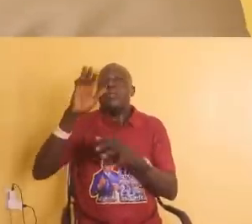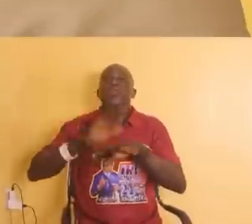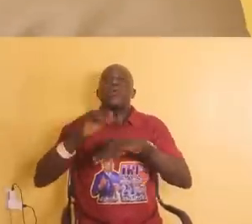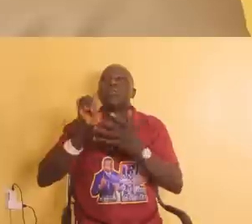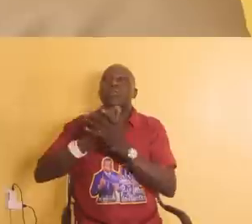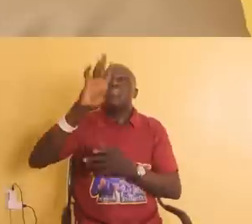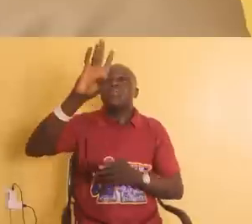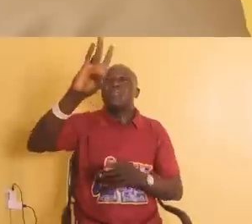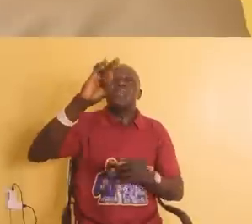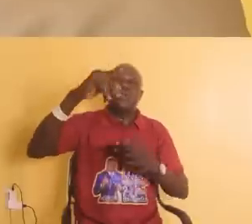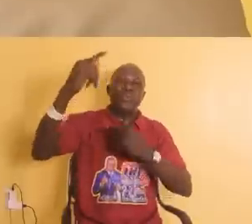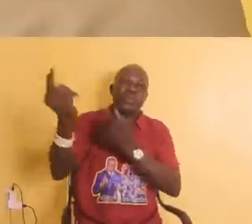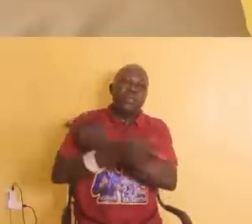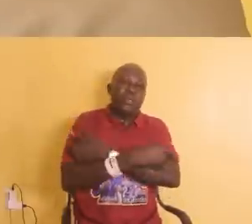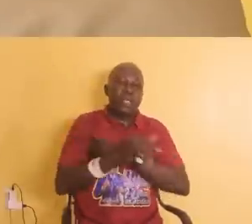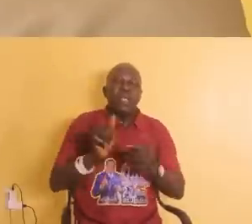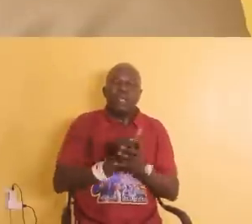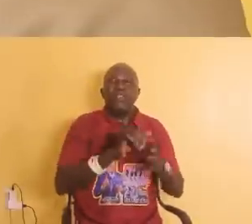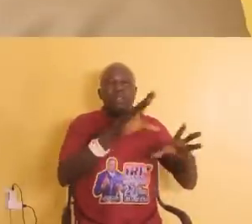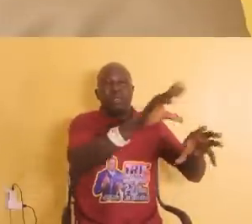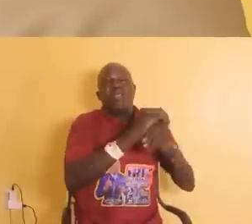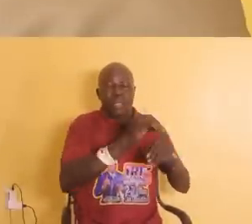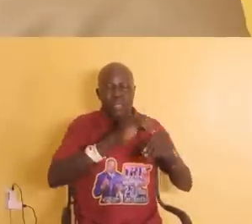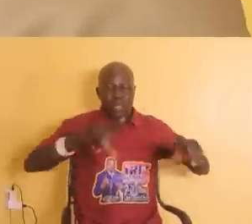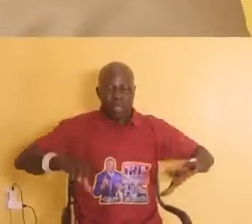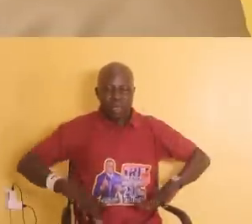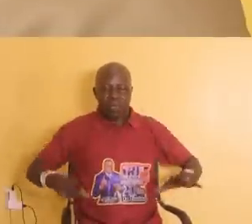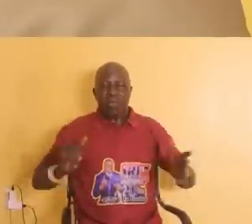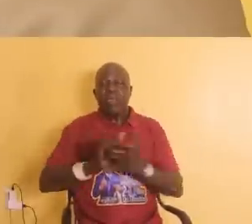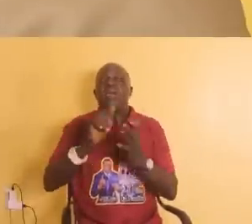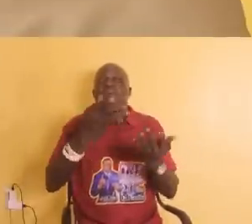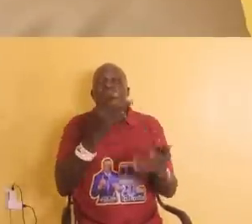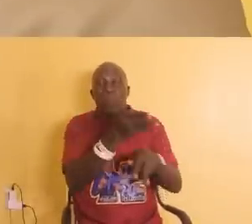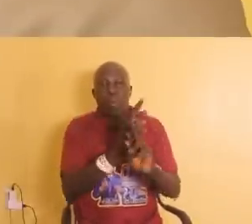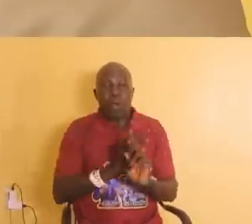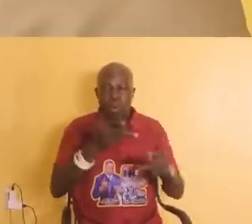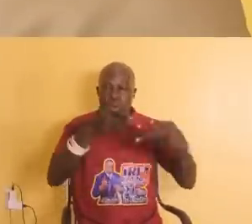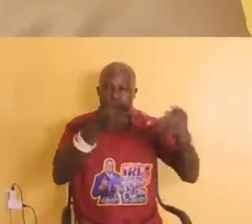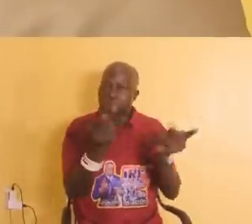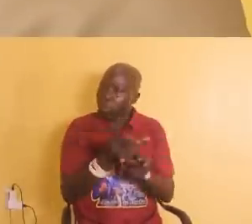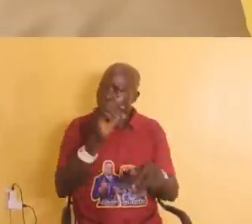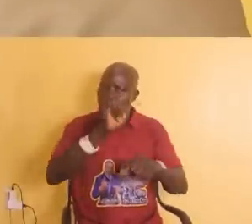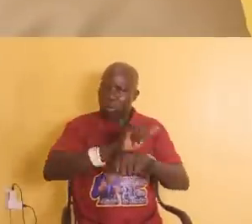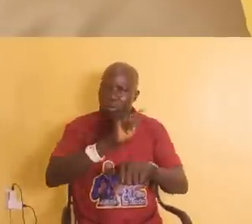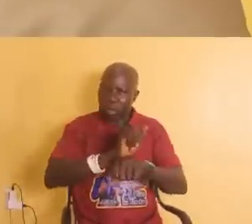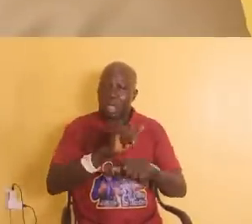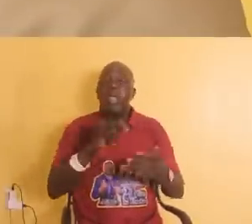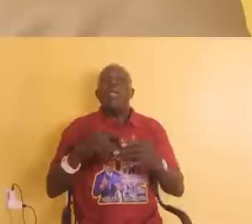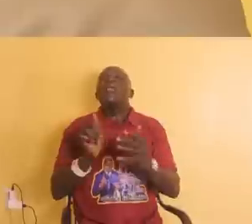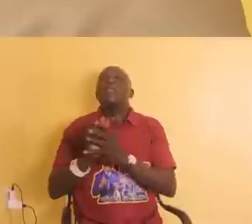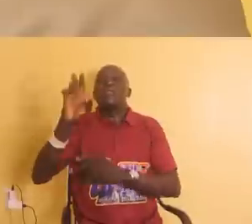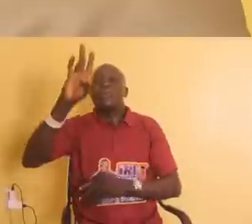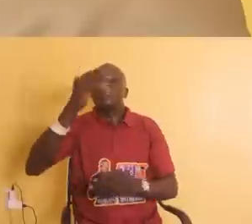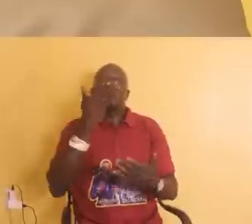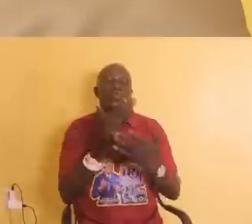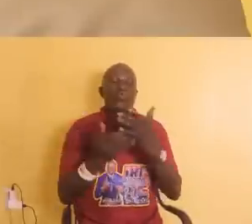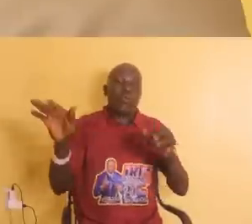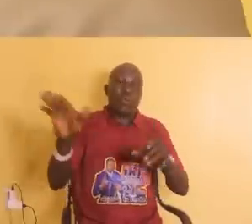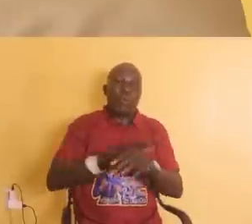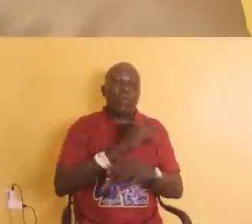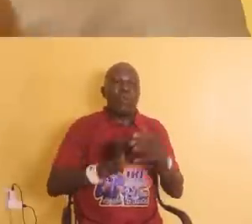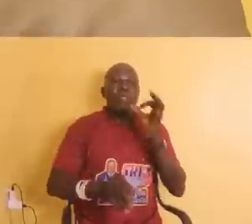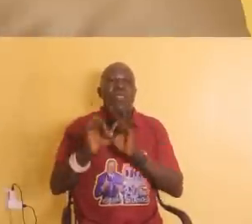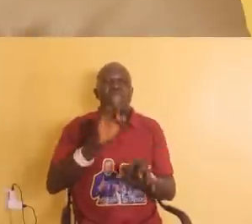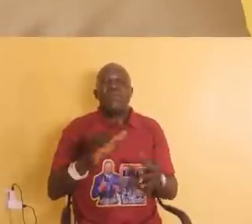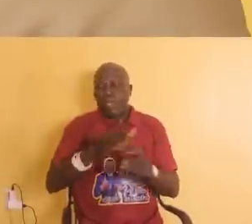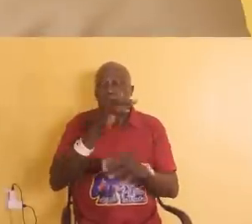máa kẹ́yìn. The last day. Máa gba lífi sílẹ̀. Make sure you take it. Make sure you take permission.